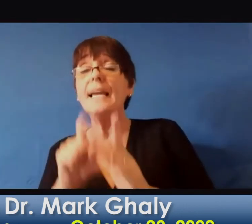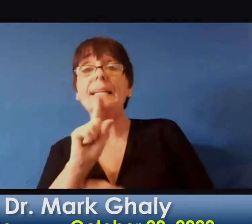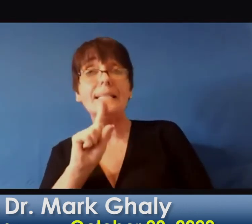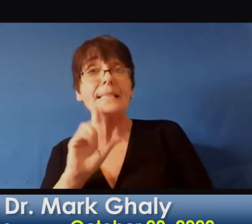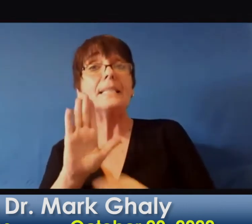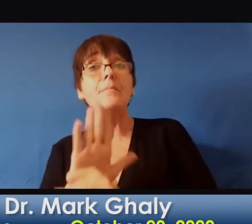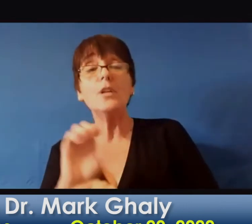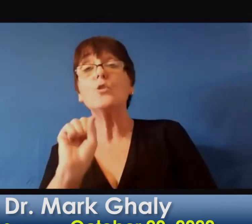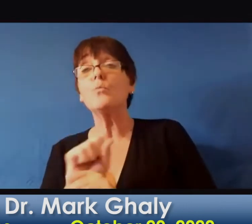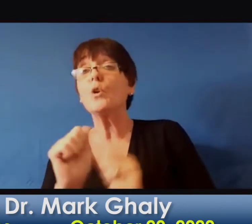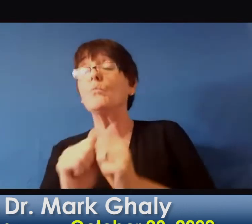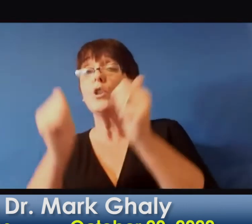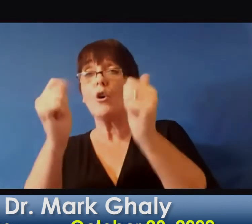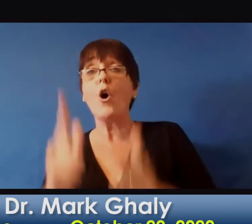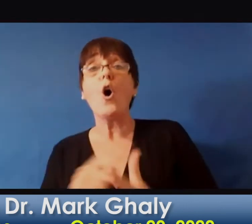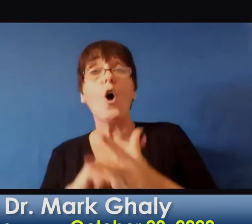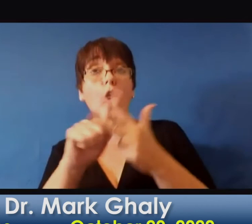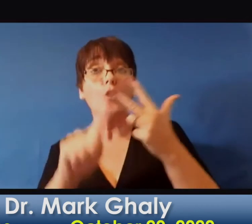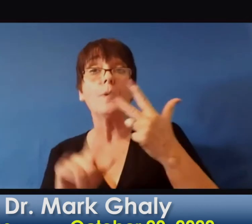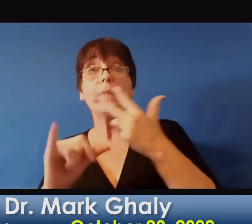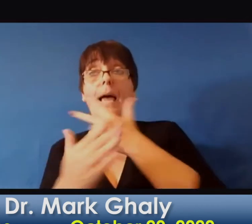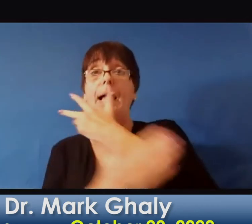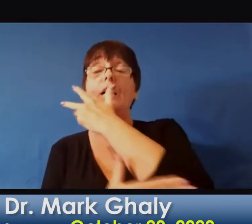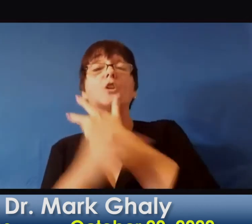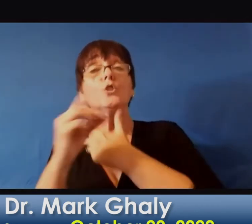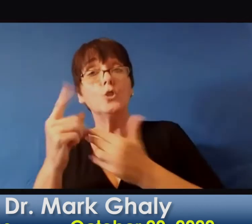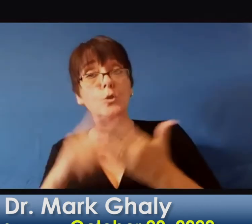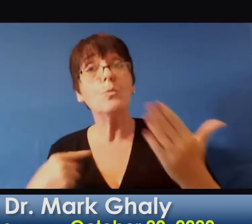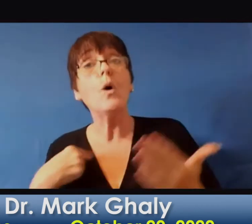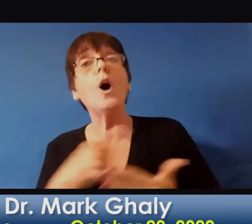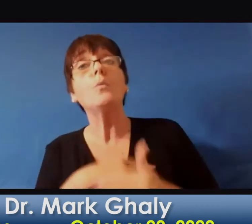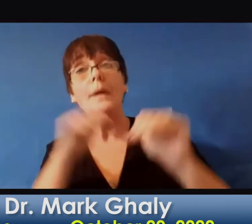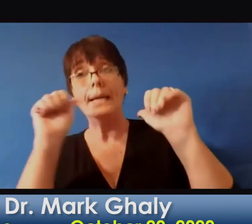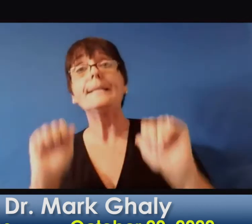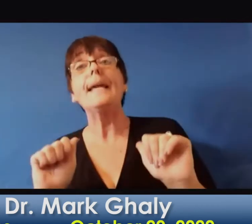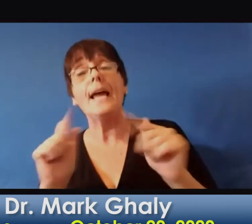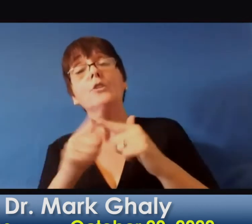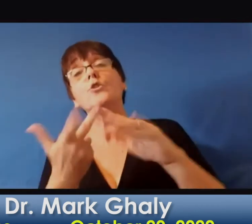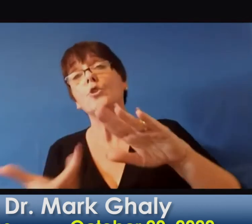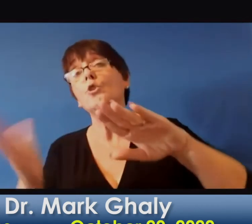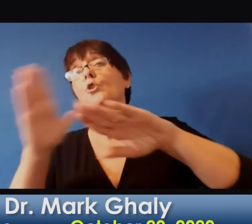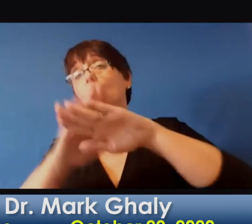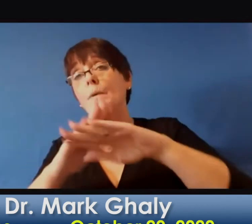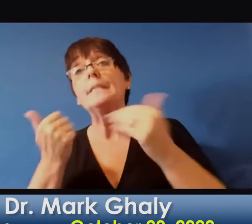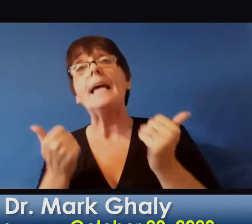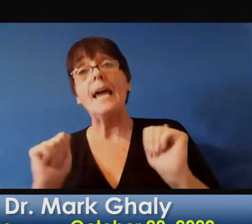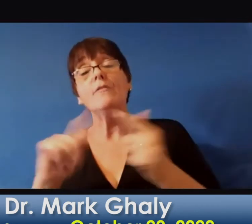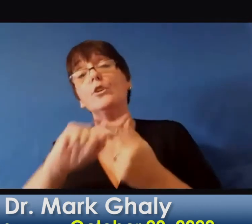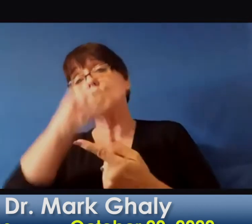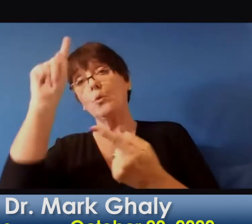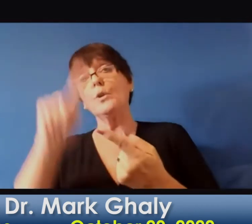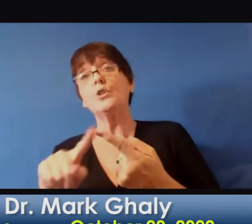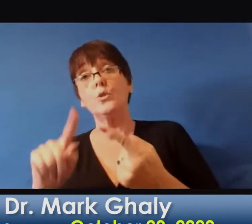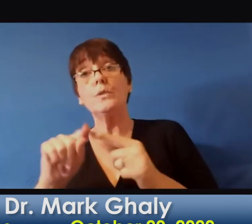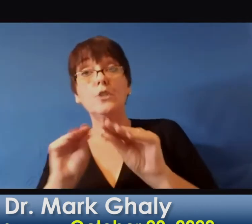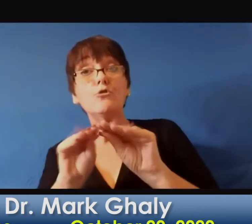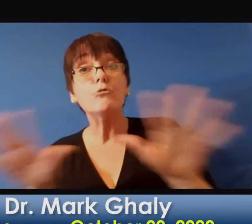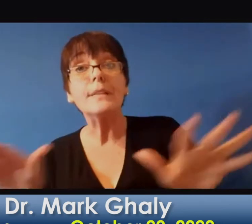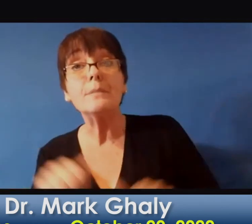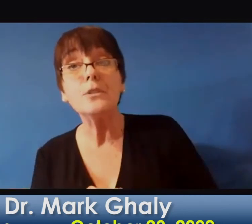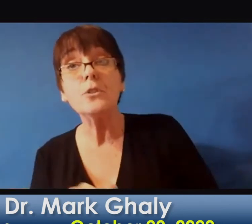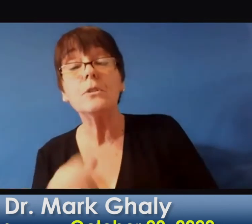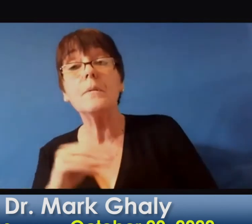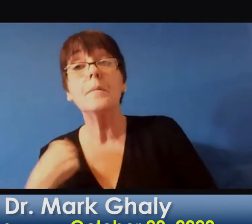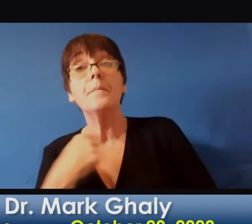to working with all 3 of those counties to do what we can to increase efforts to reduce transmission. And we